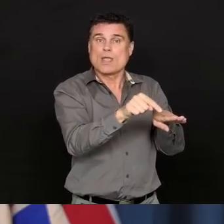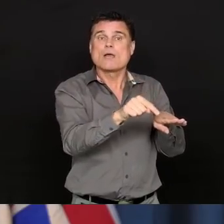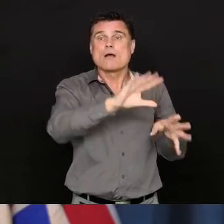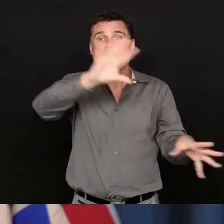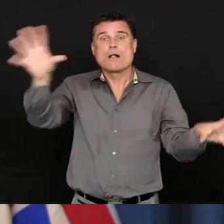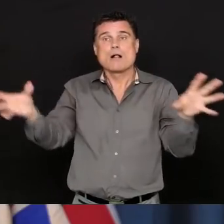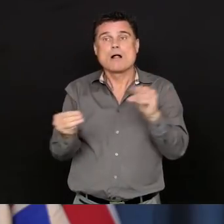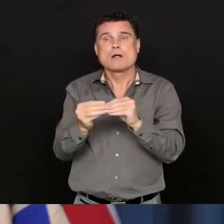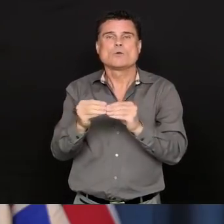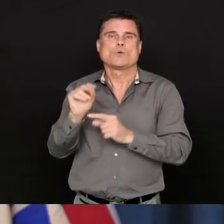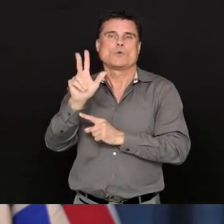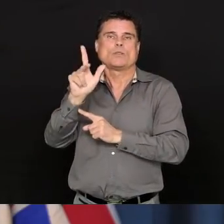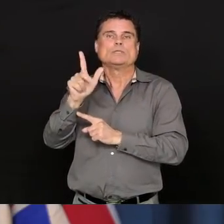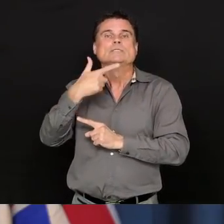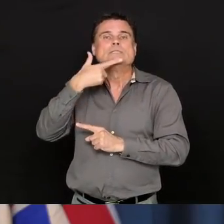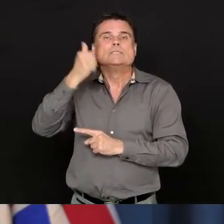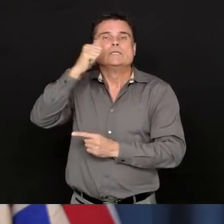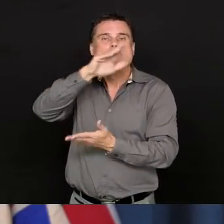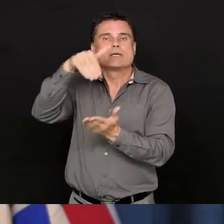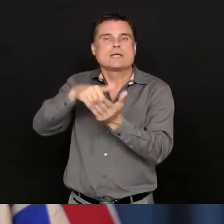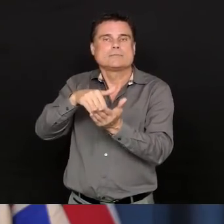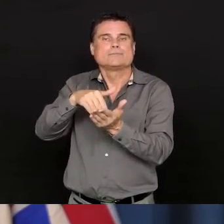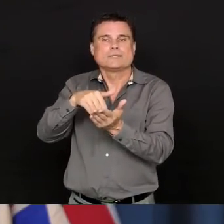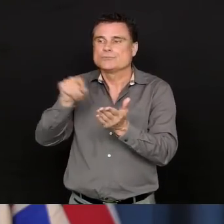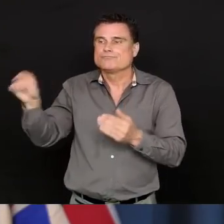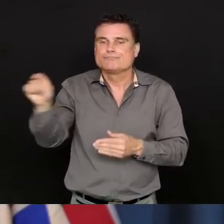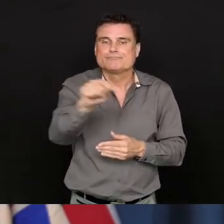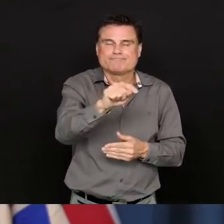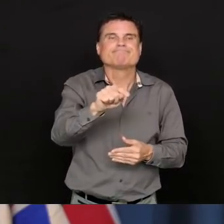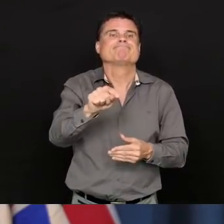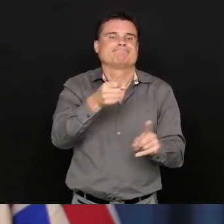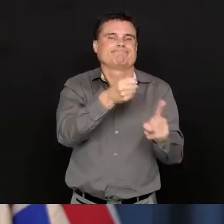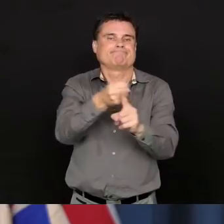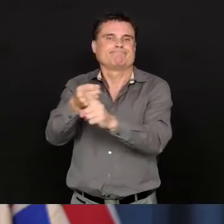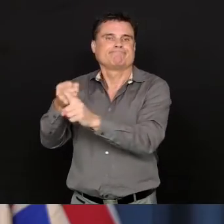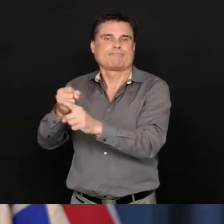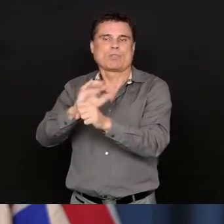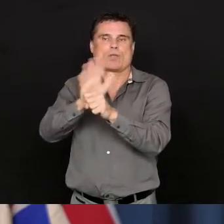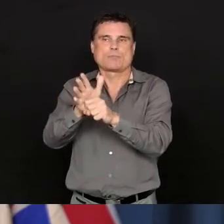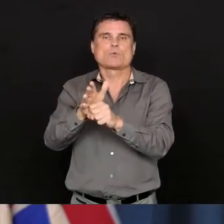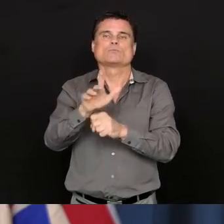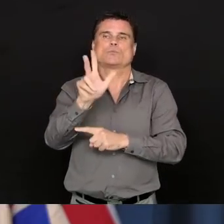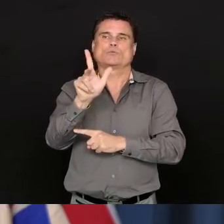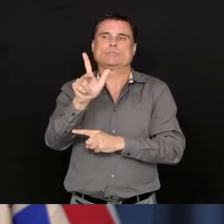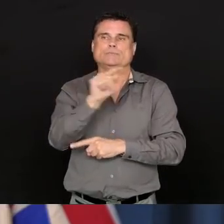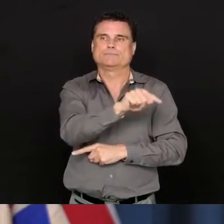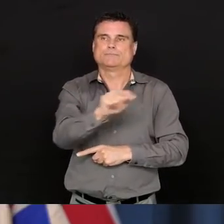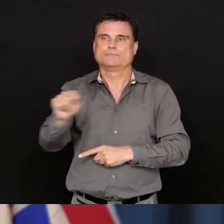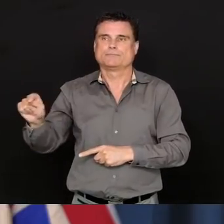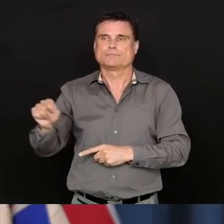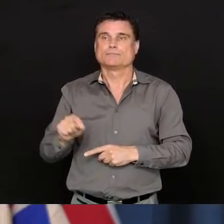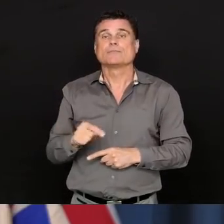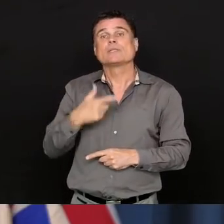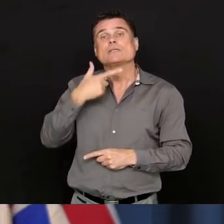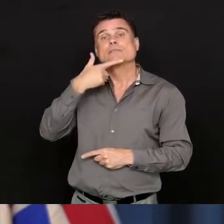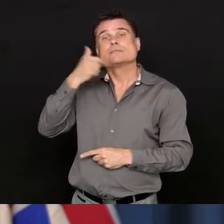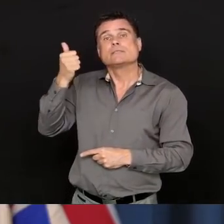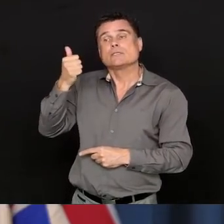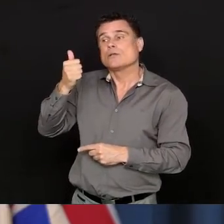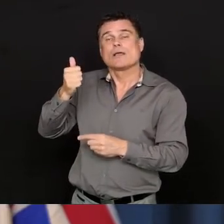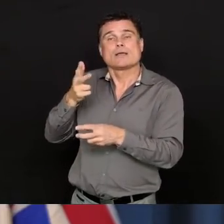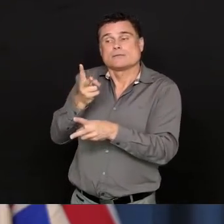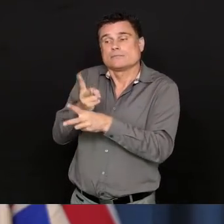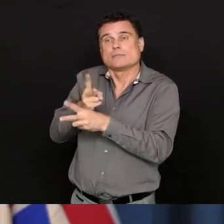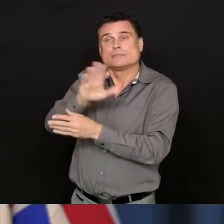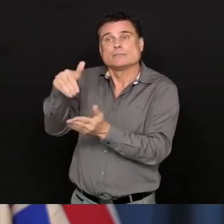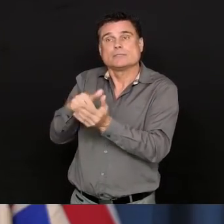care. As I have mentioned, you know, this is an area of particular focus that we have been working on, particularly the long-term